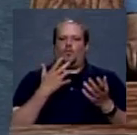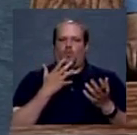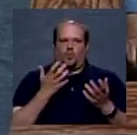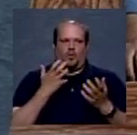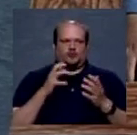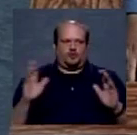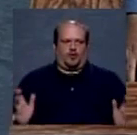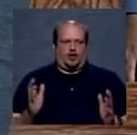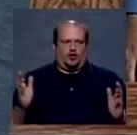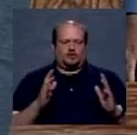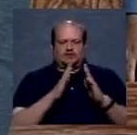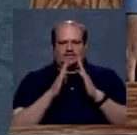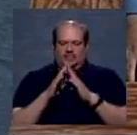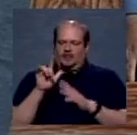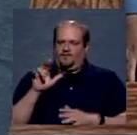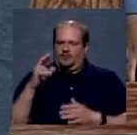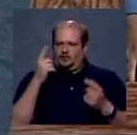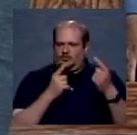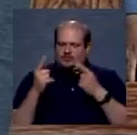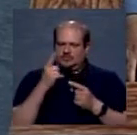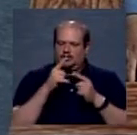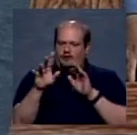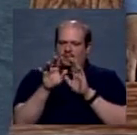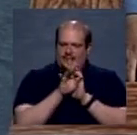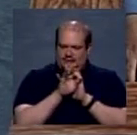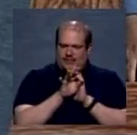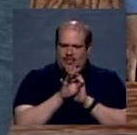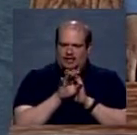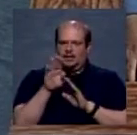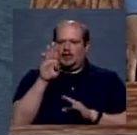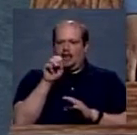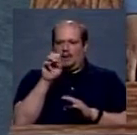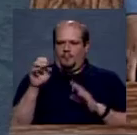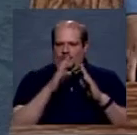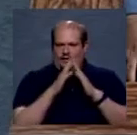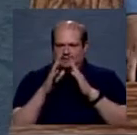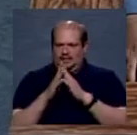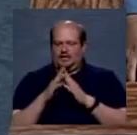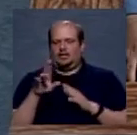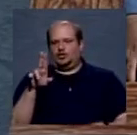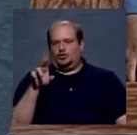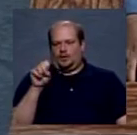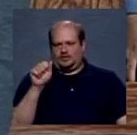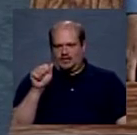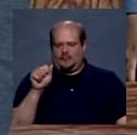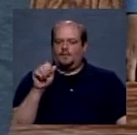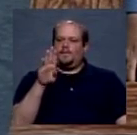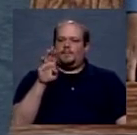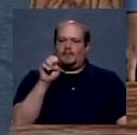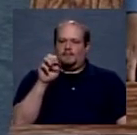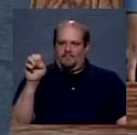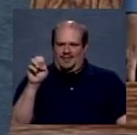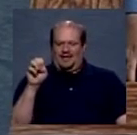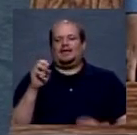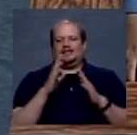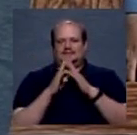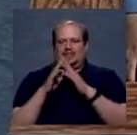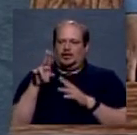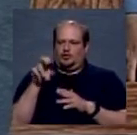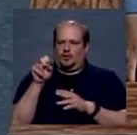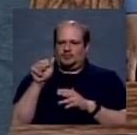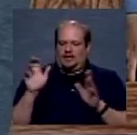I want to encourage the city of Little Rock to consider being designated a Bee City USA. Bee City USA